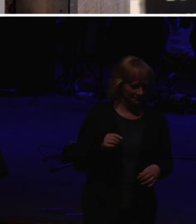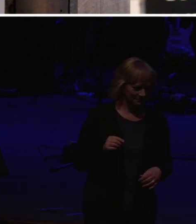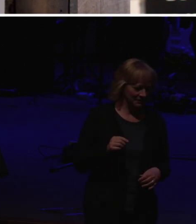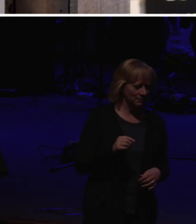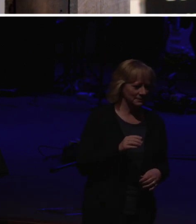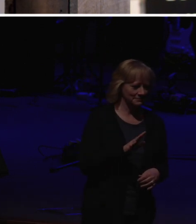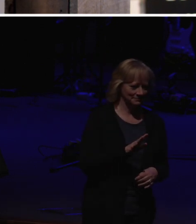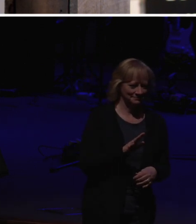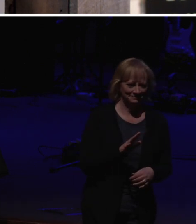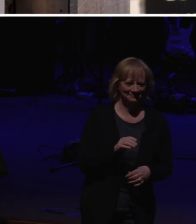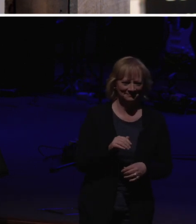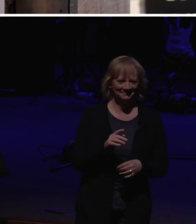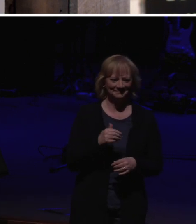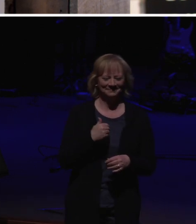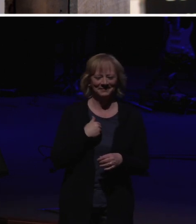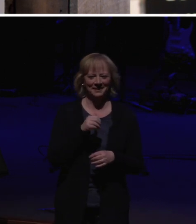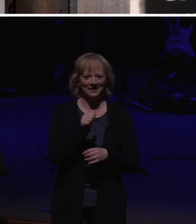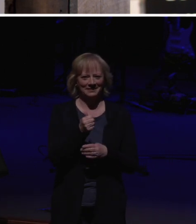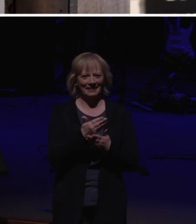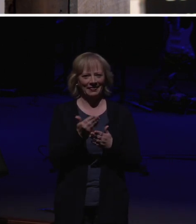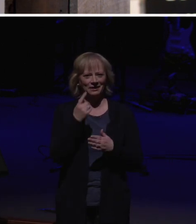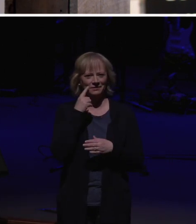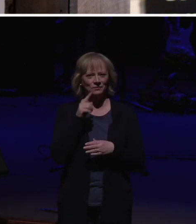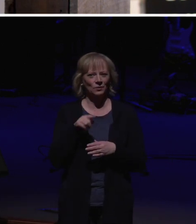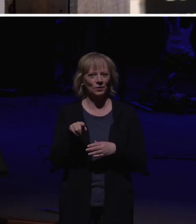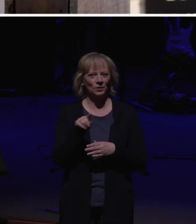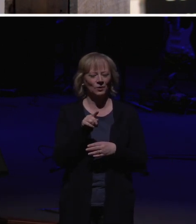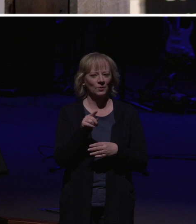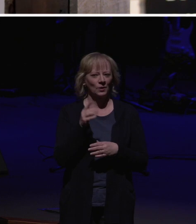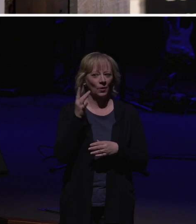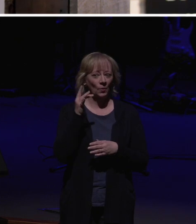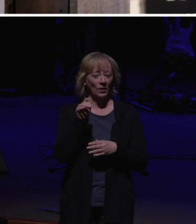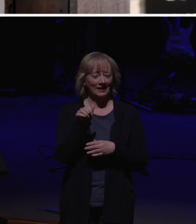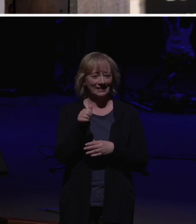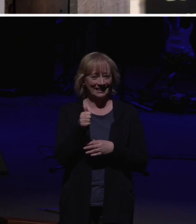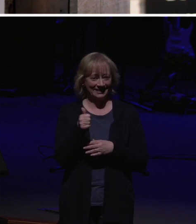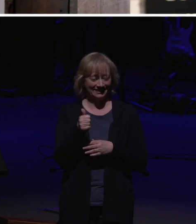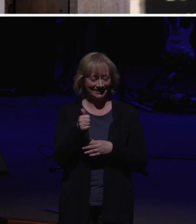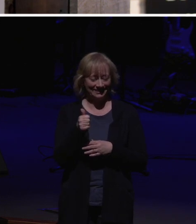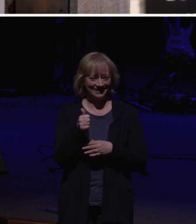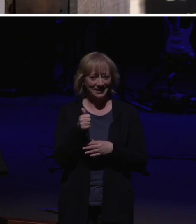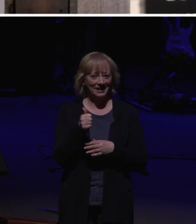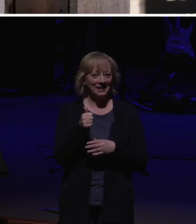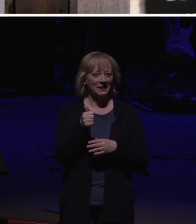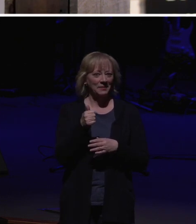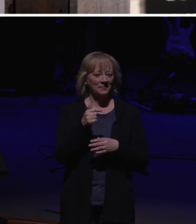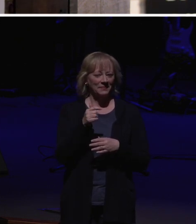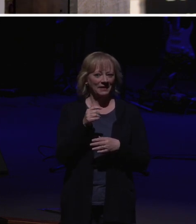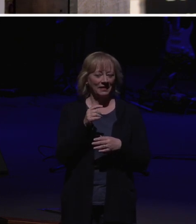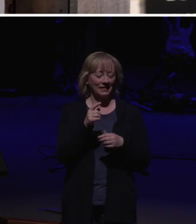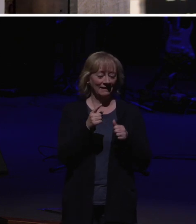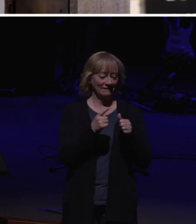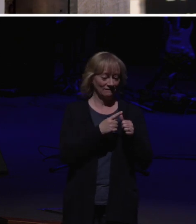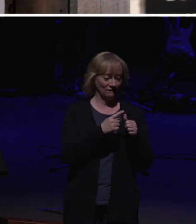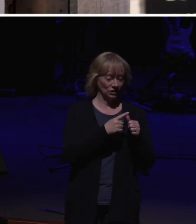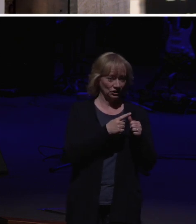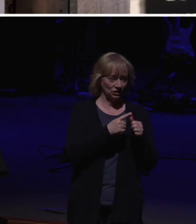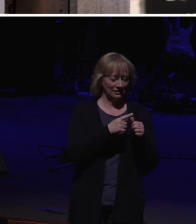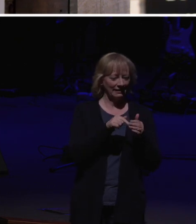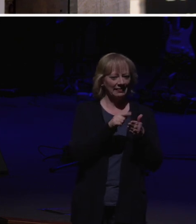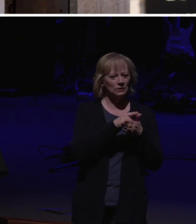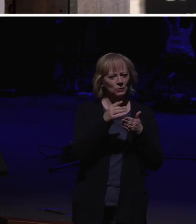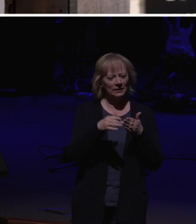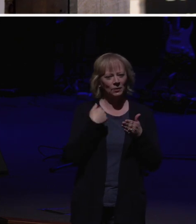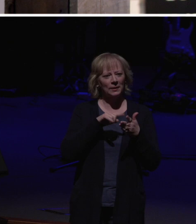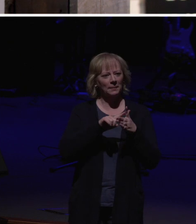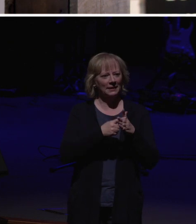10 things for you. Why 10, you ask? Well, that leads me to a first one. This weekend, we are